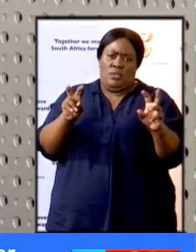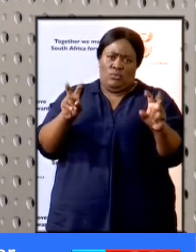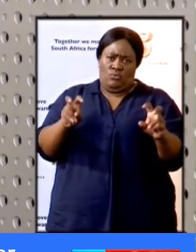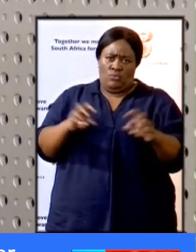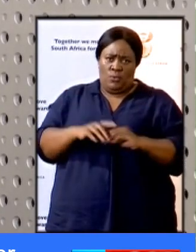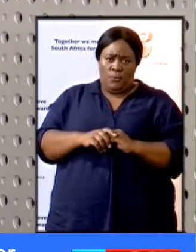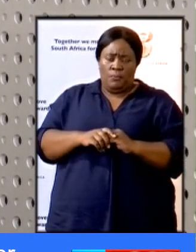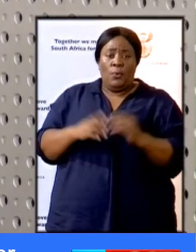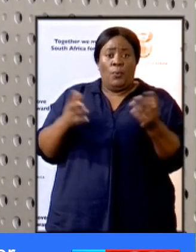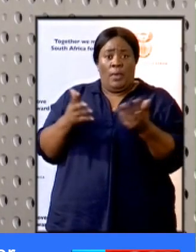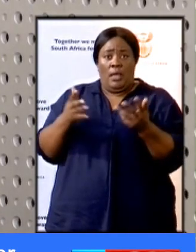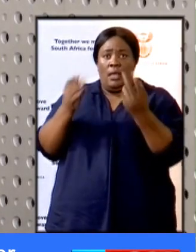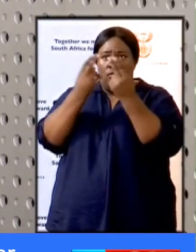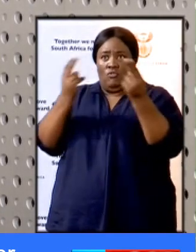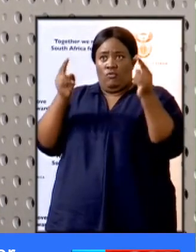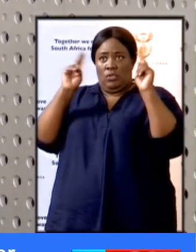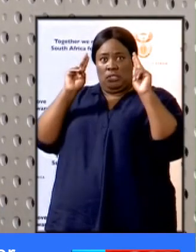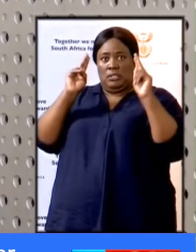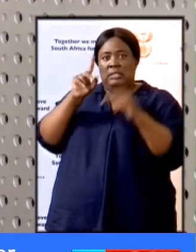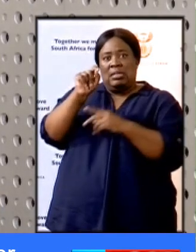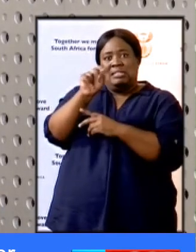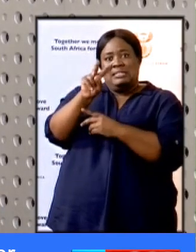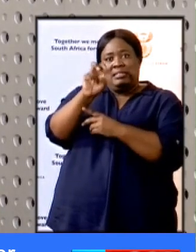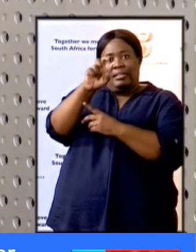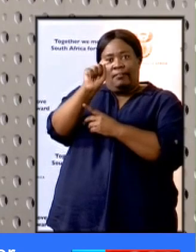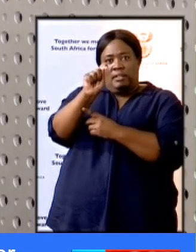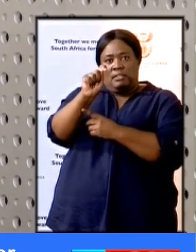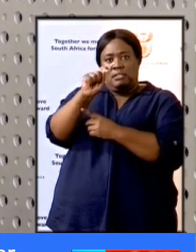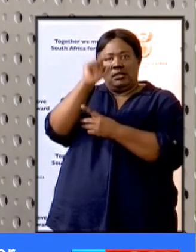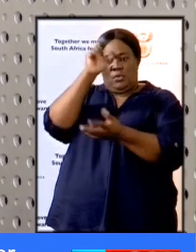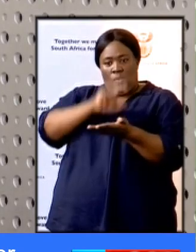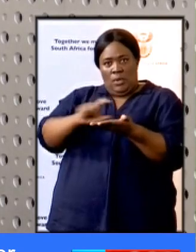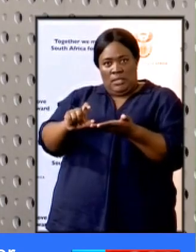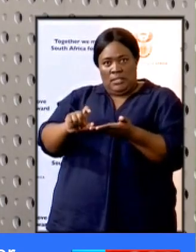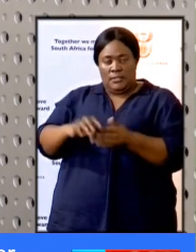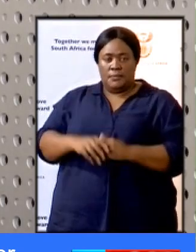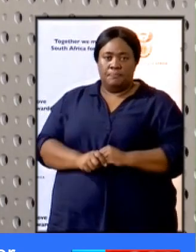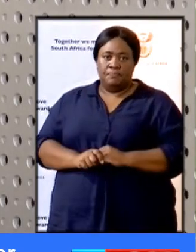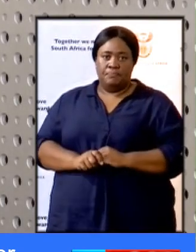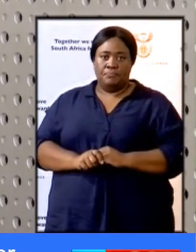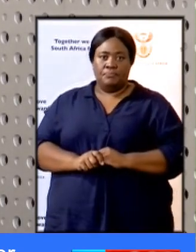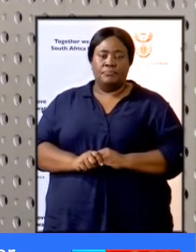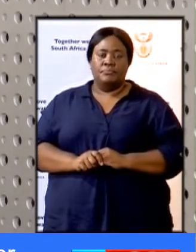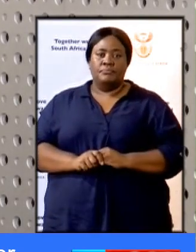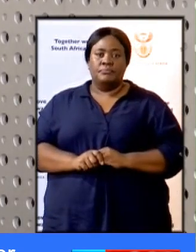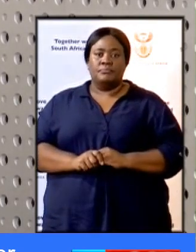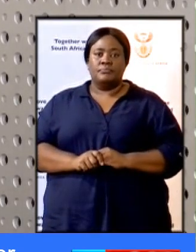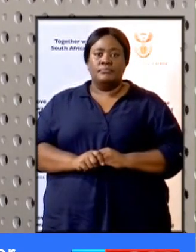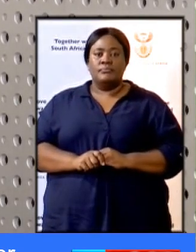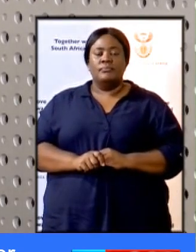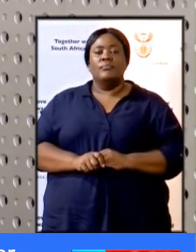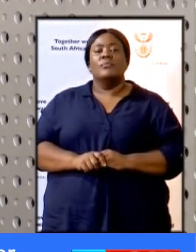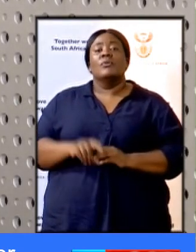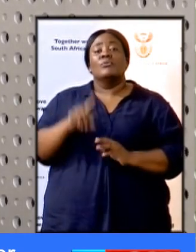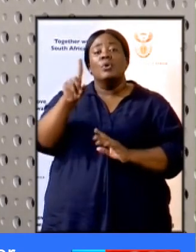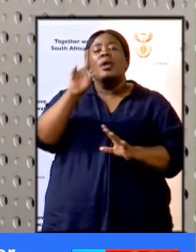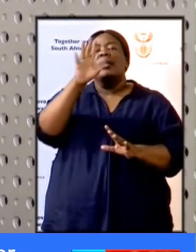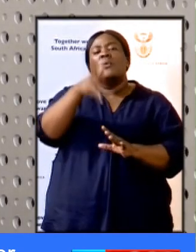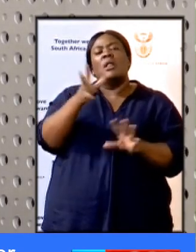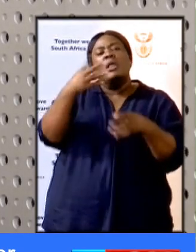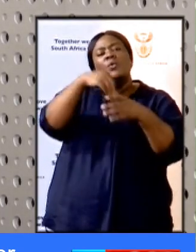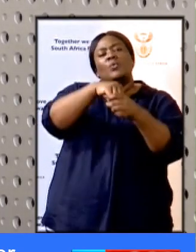post-school education and training system. It will include the following.